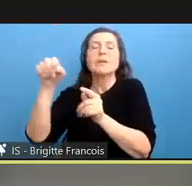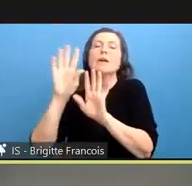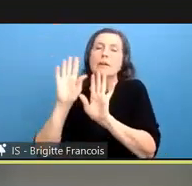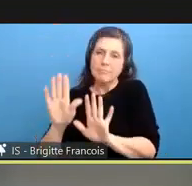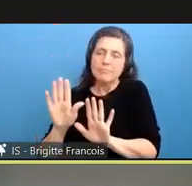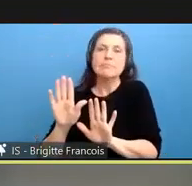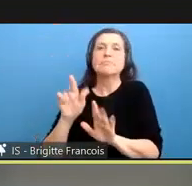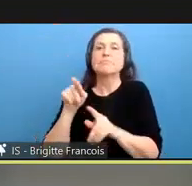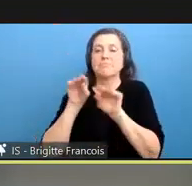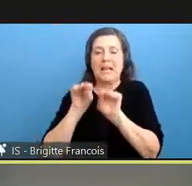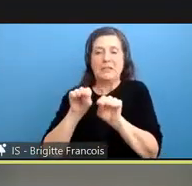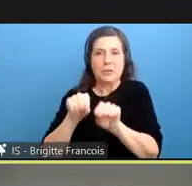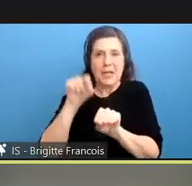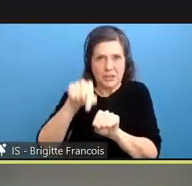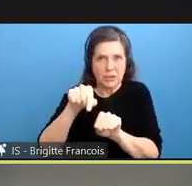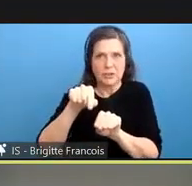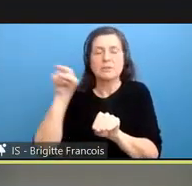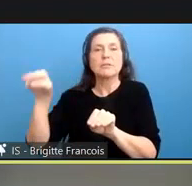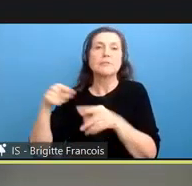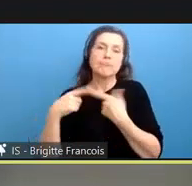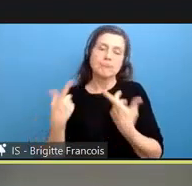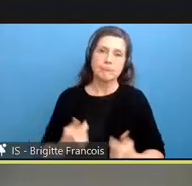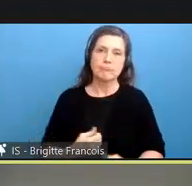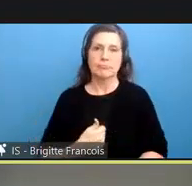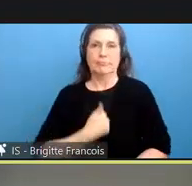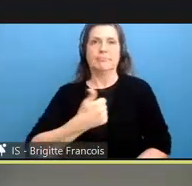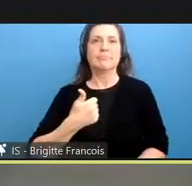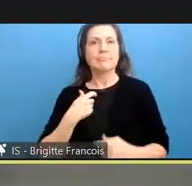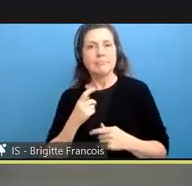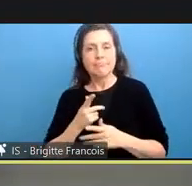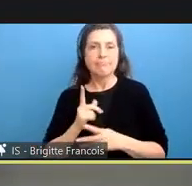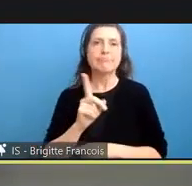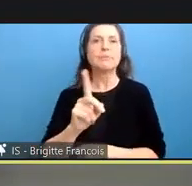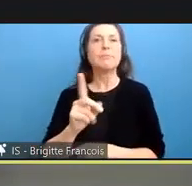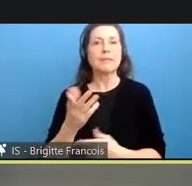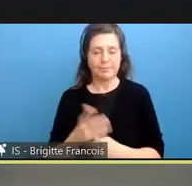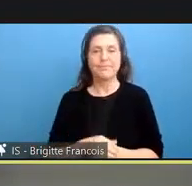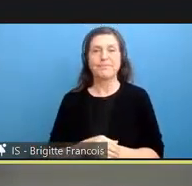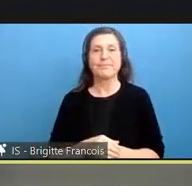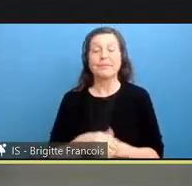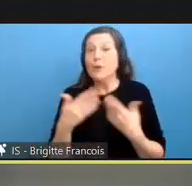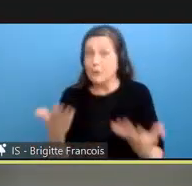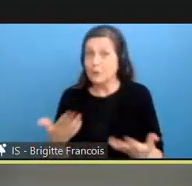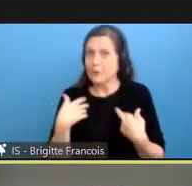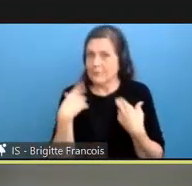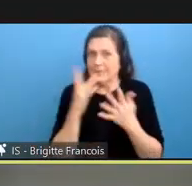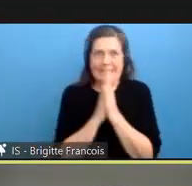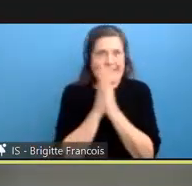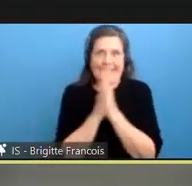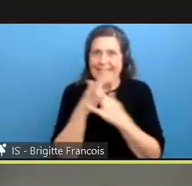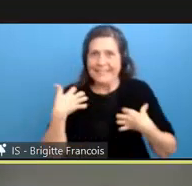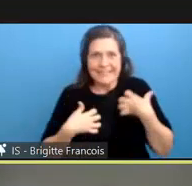on education and on independence. So I would really look forward to sort of engaging more with a lot of you